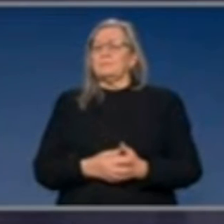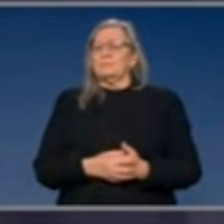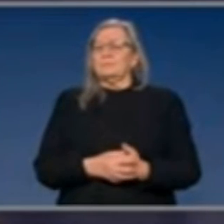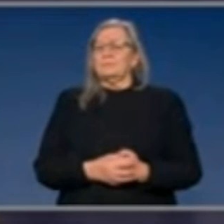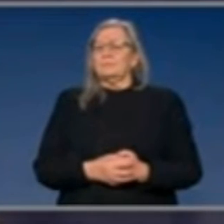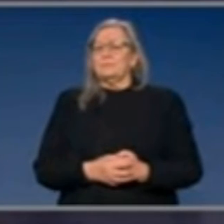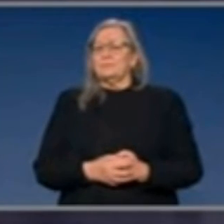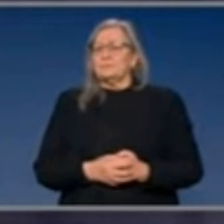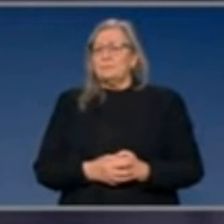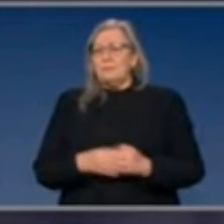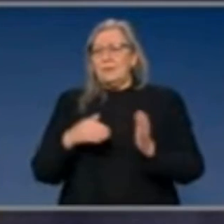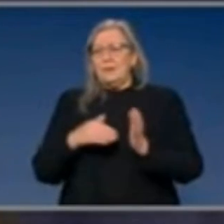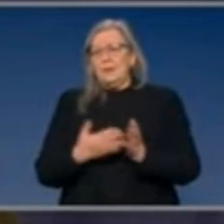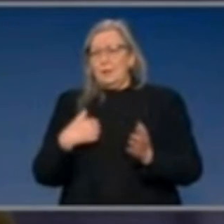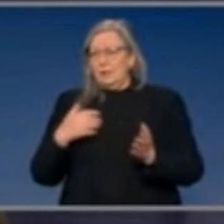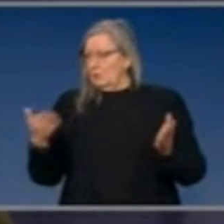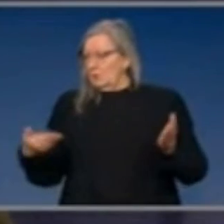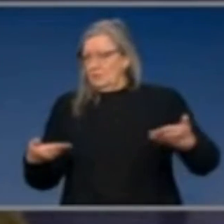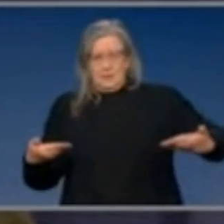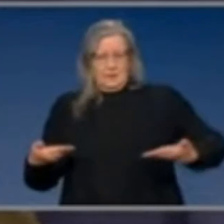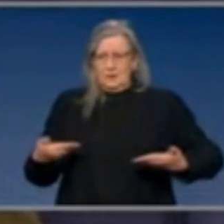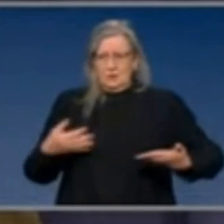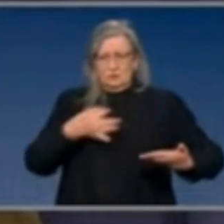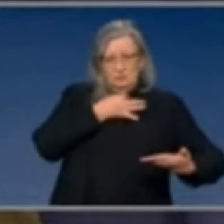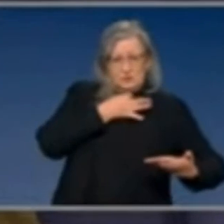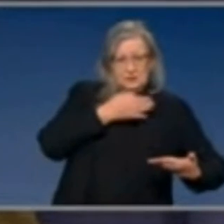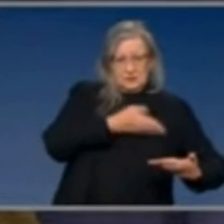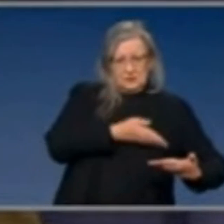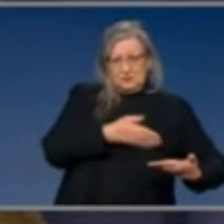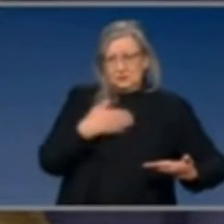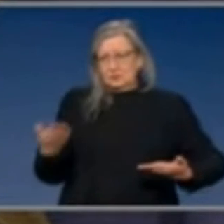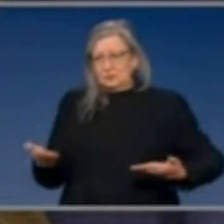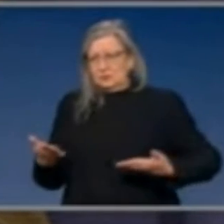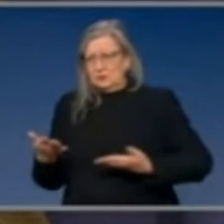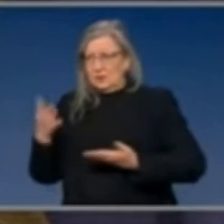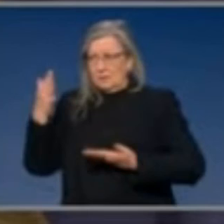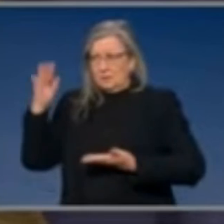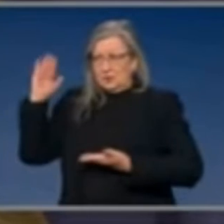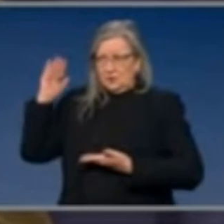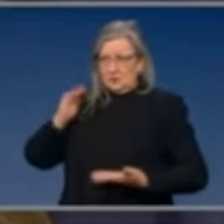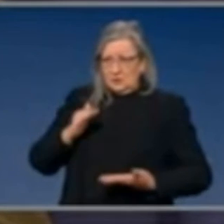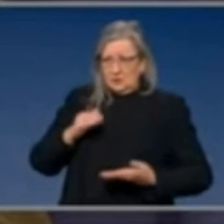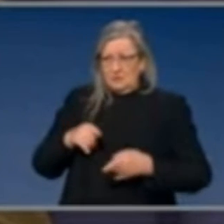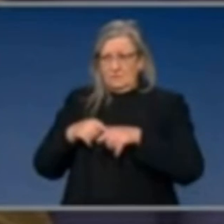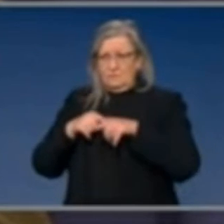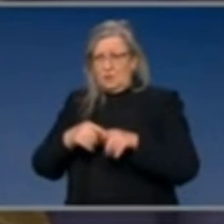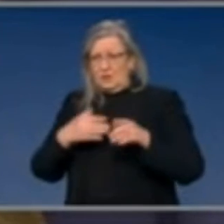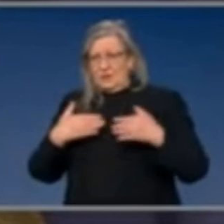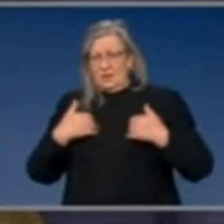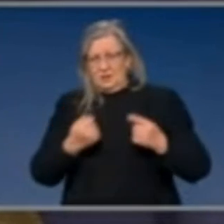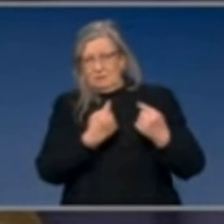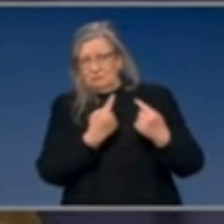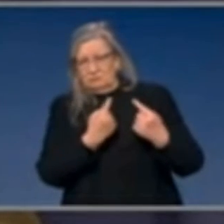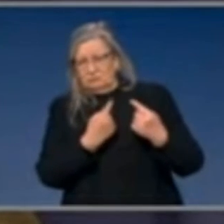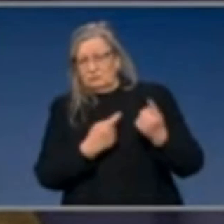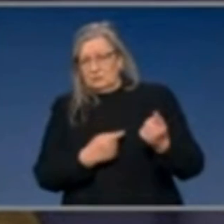risk, supply and the health advice in the prioritisation. So the Minister's just spoken to the very